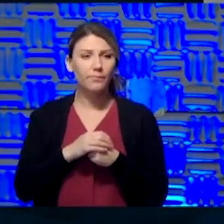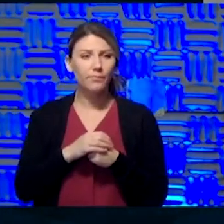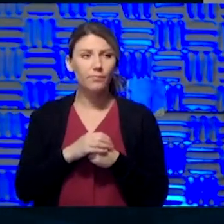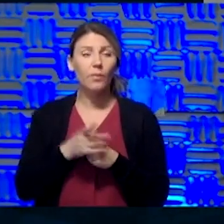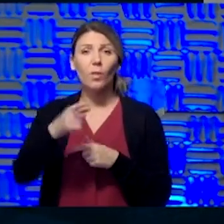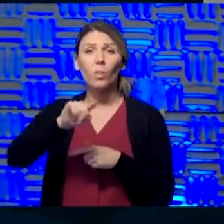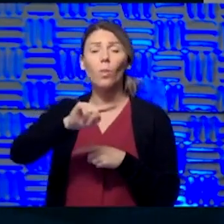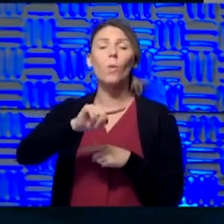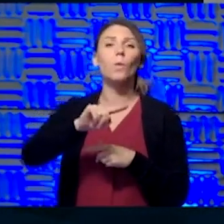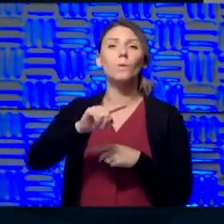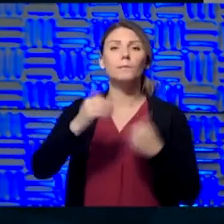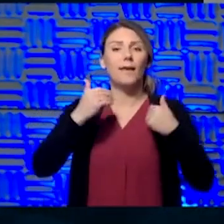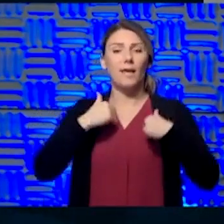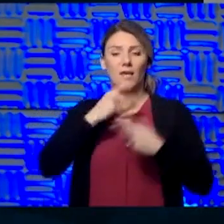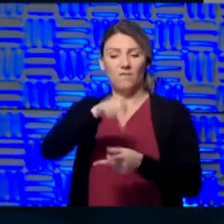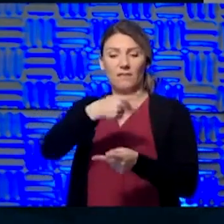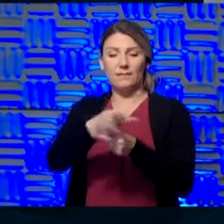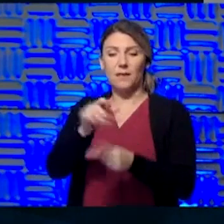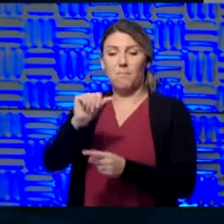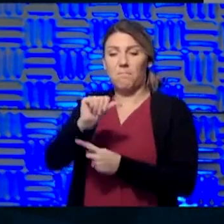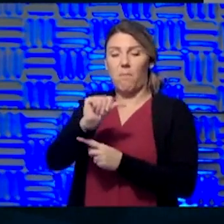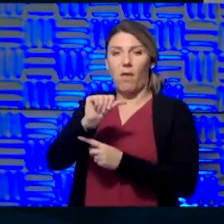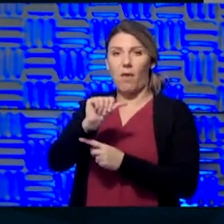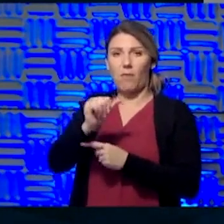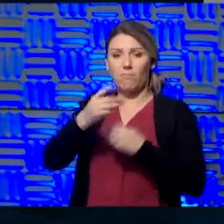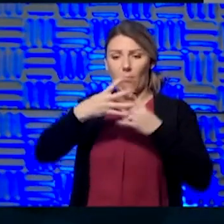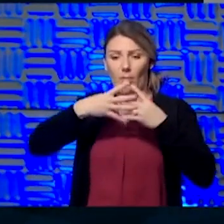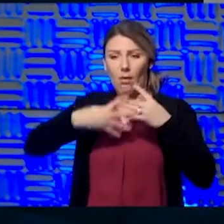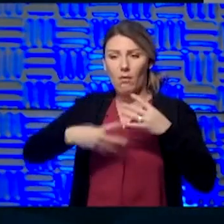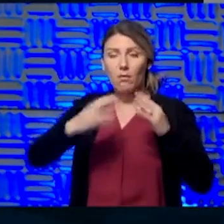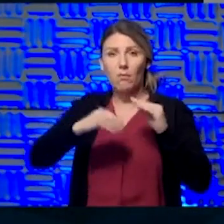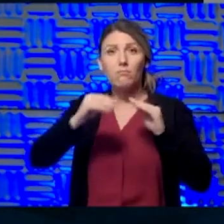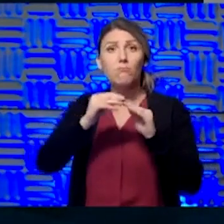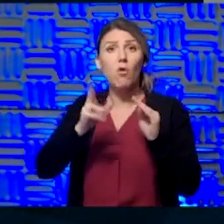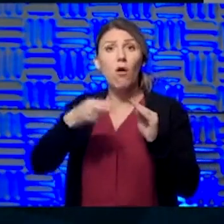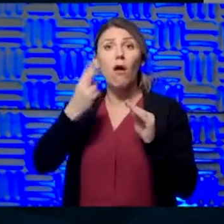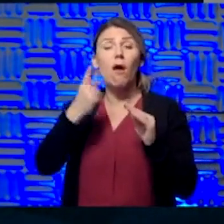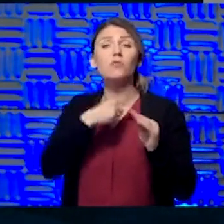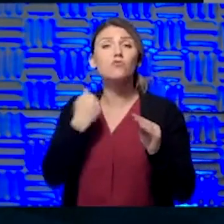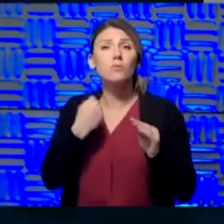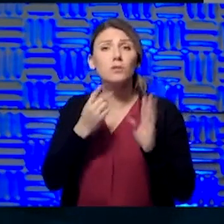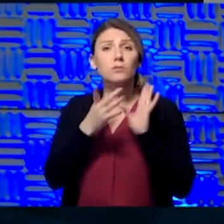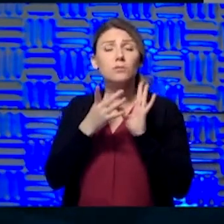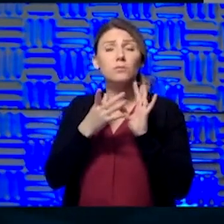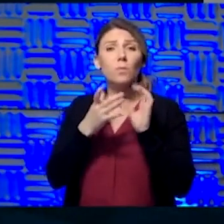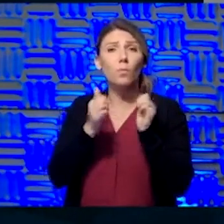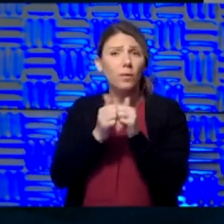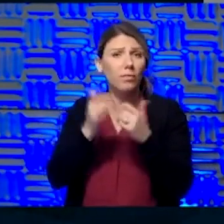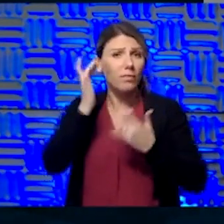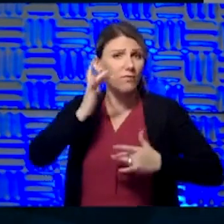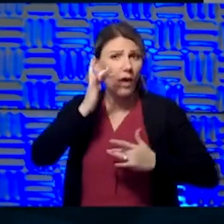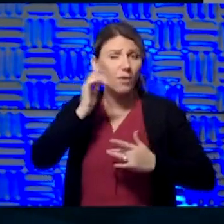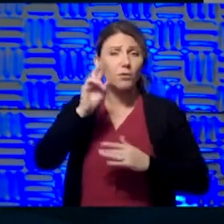A blood were at greater risk for the virus, and then I got a question this morning that said that there's some rumblings on